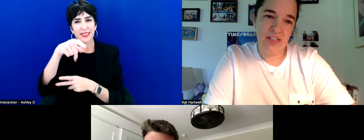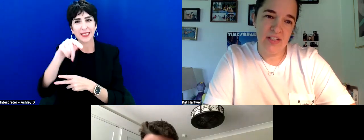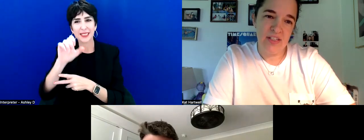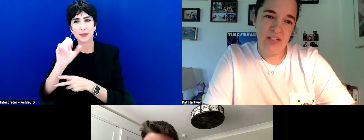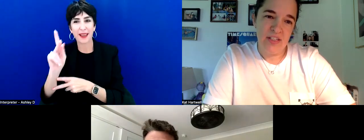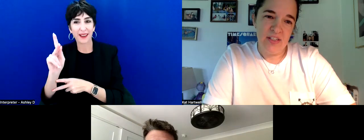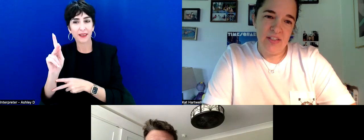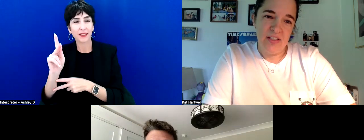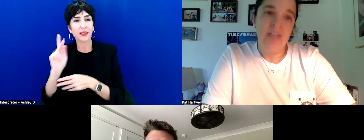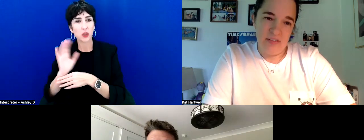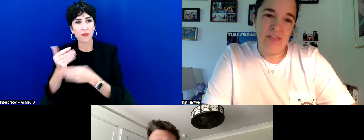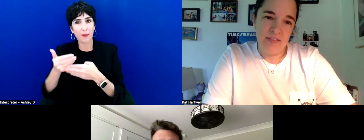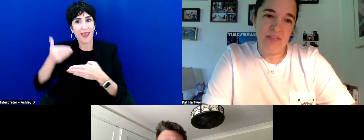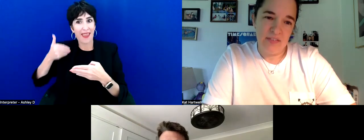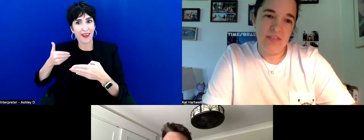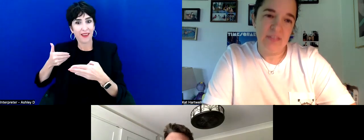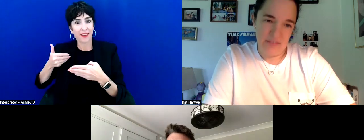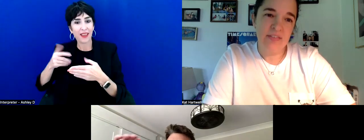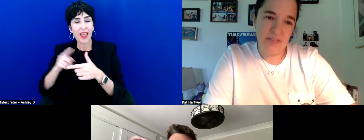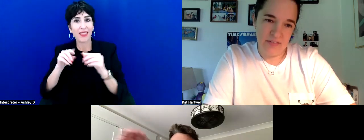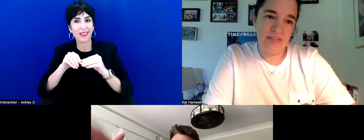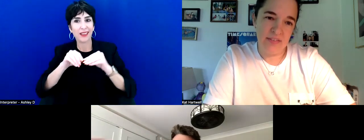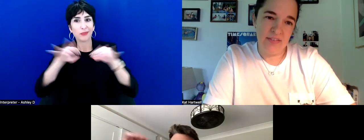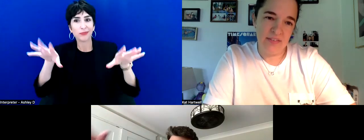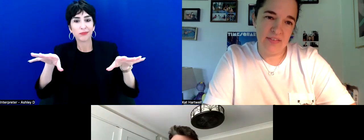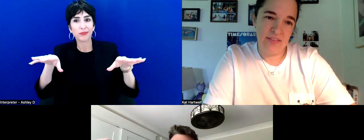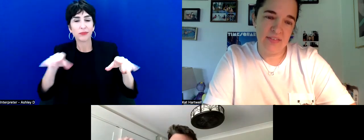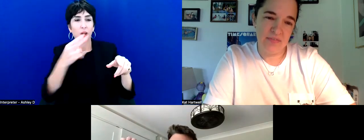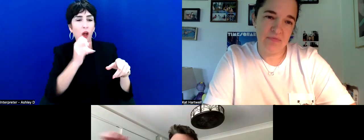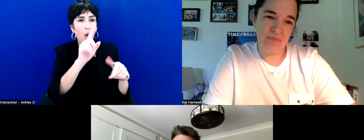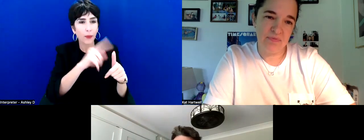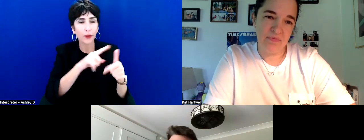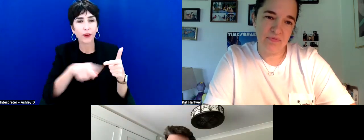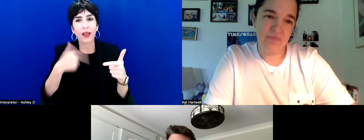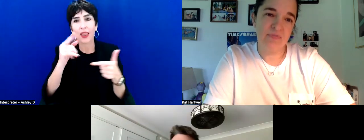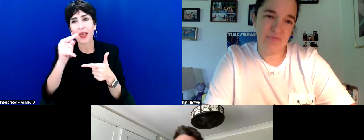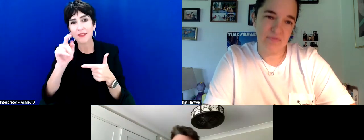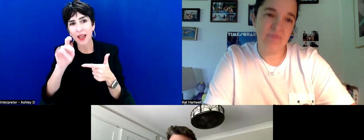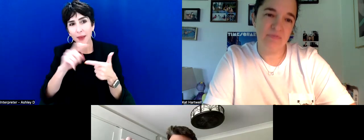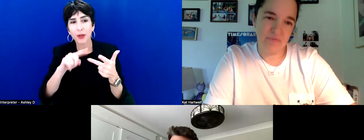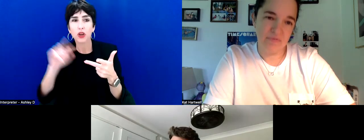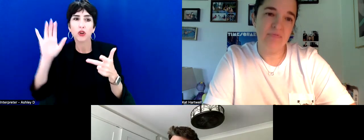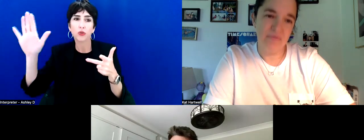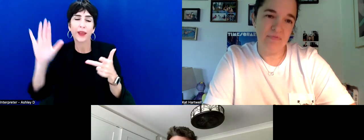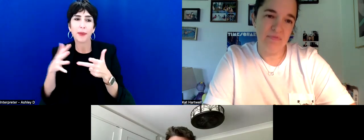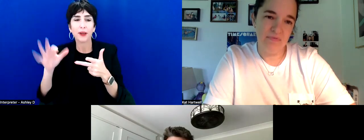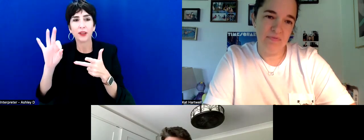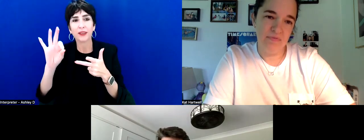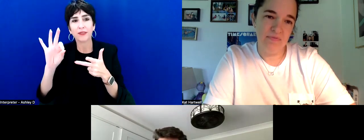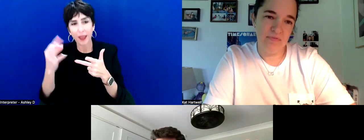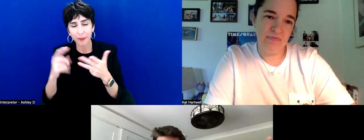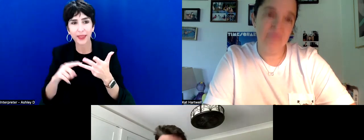them ahead of time and then they go out to Hallmark and Lifetime and Great American Family and Up TV